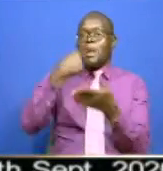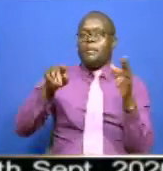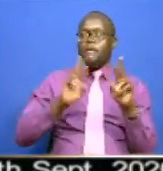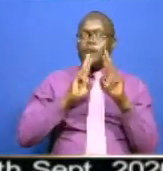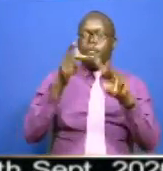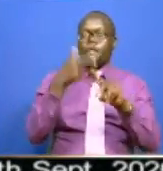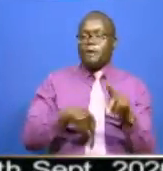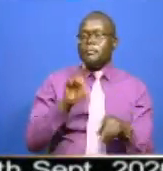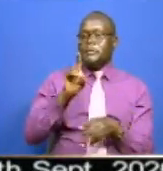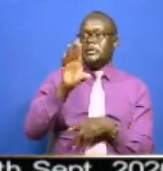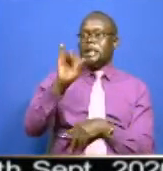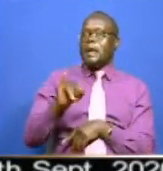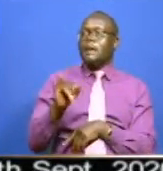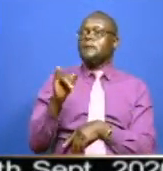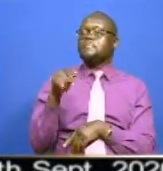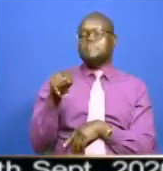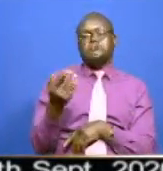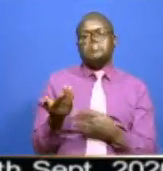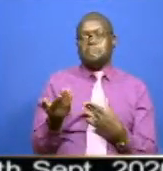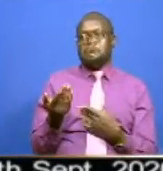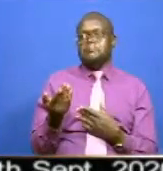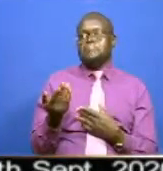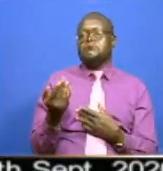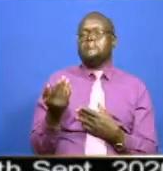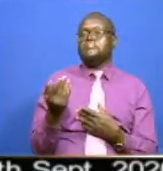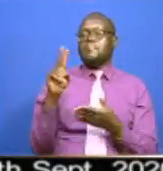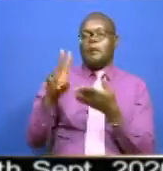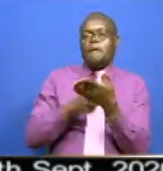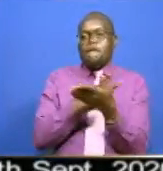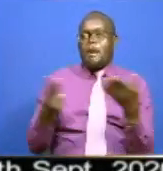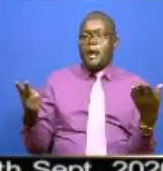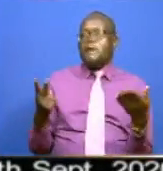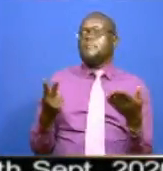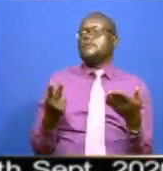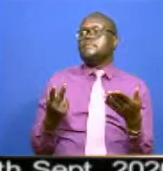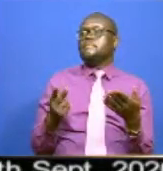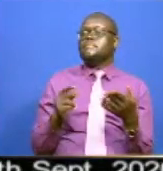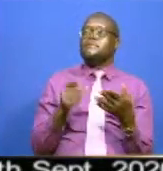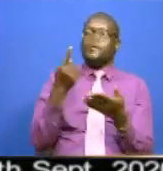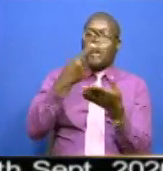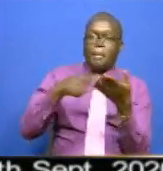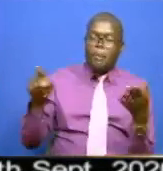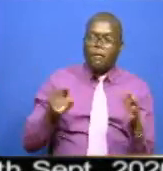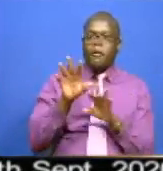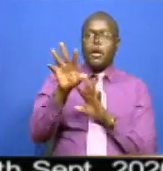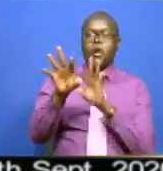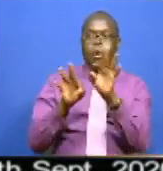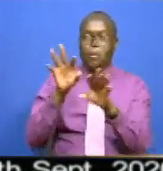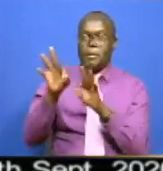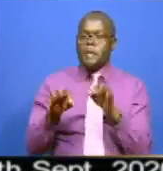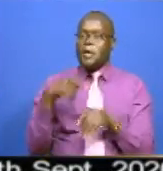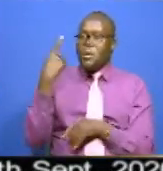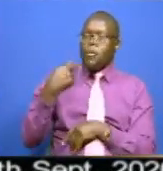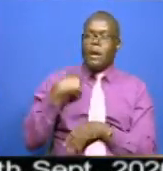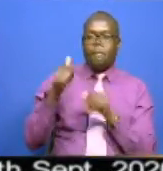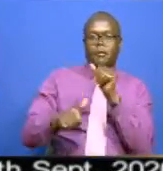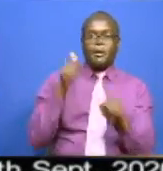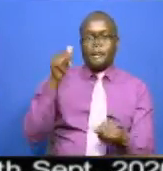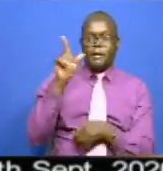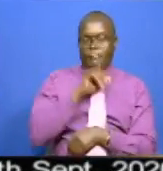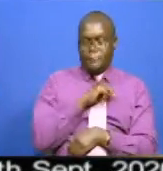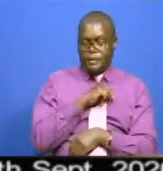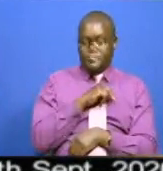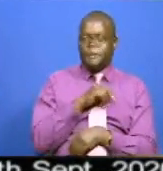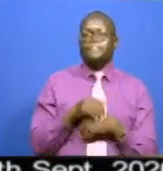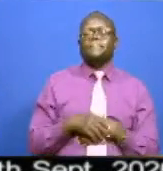the DCI, who was unable to approve or clear the nominee whom we have rejected.